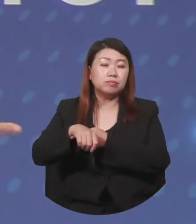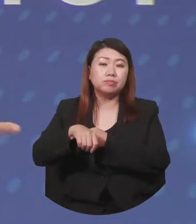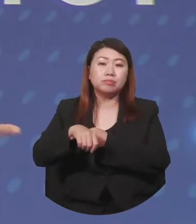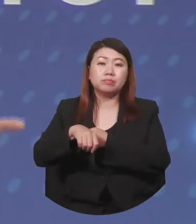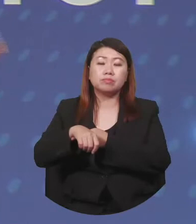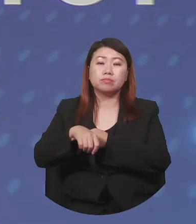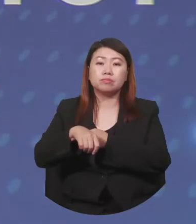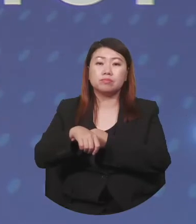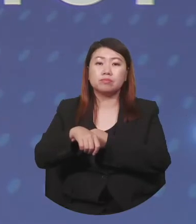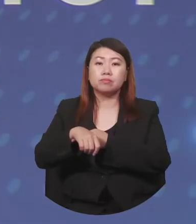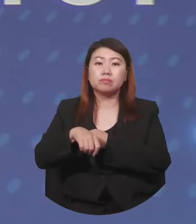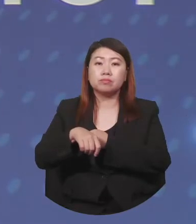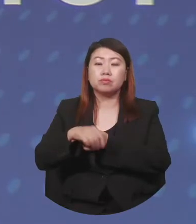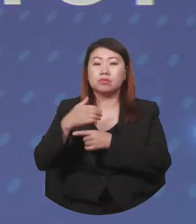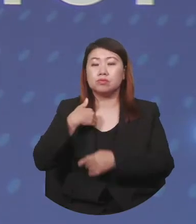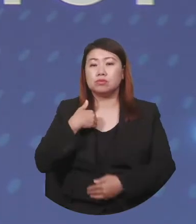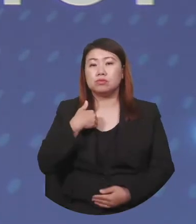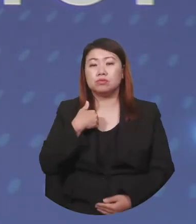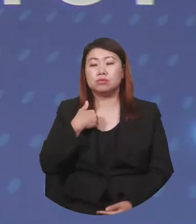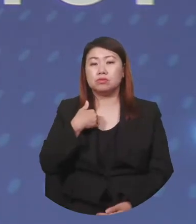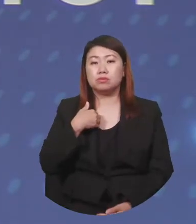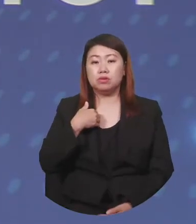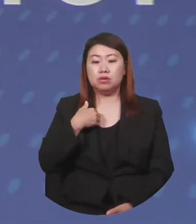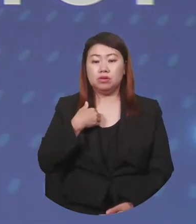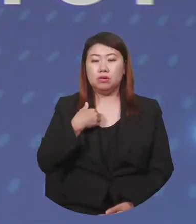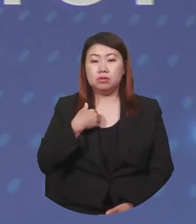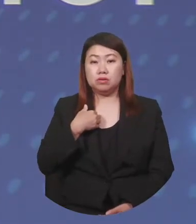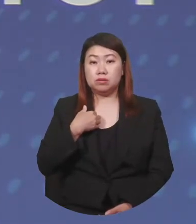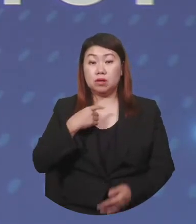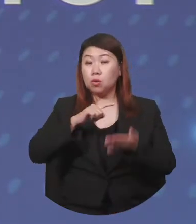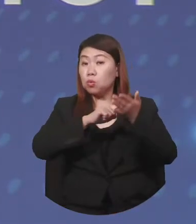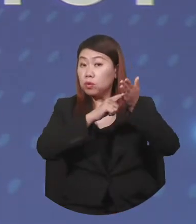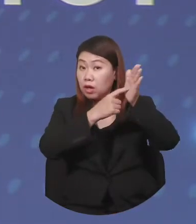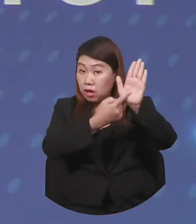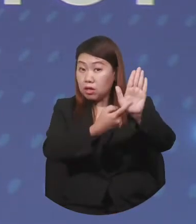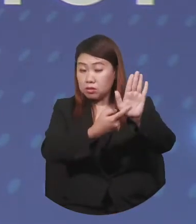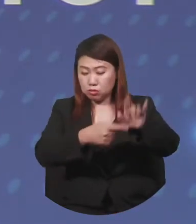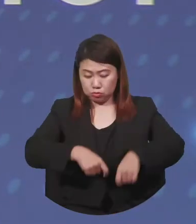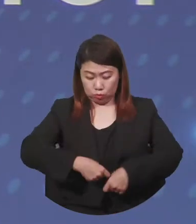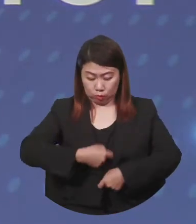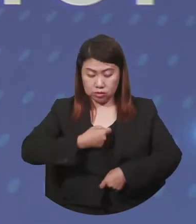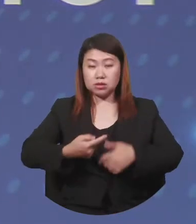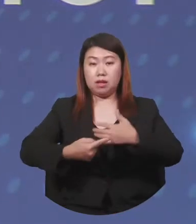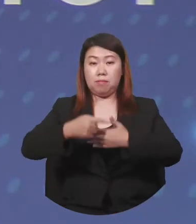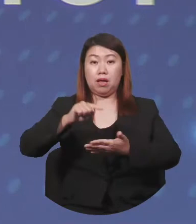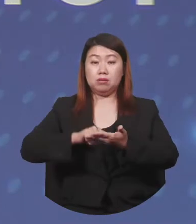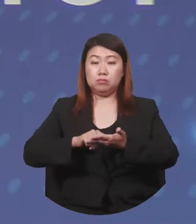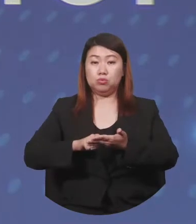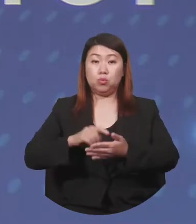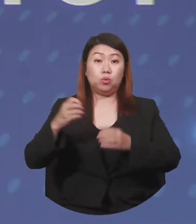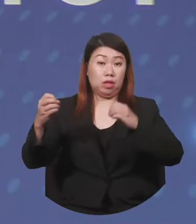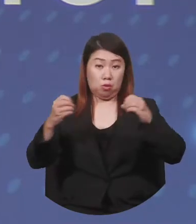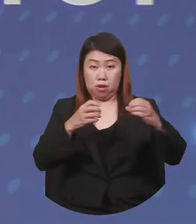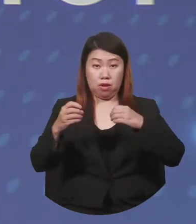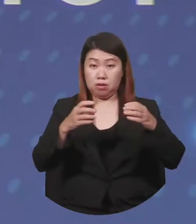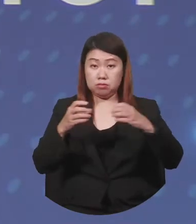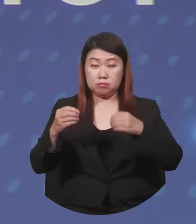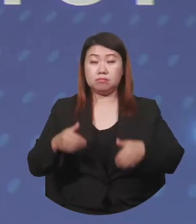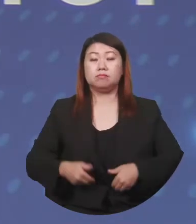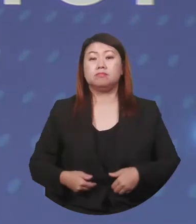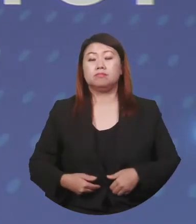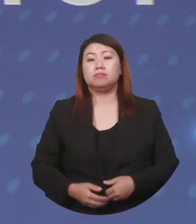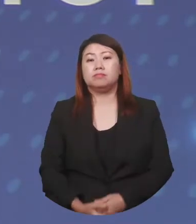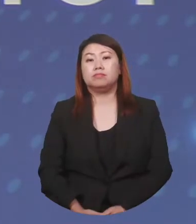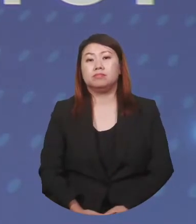about this. And I make it a reality that this